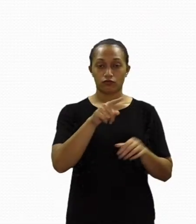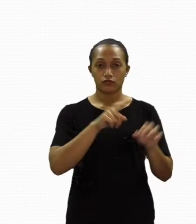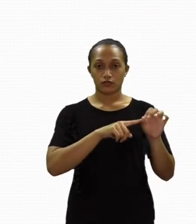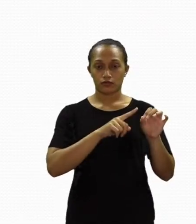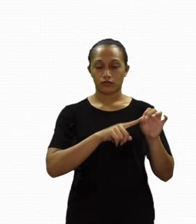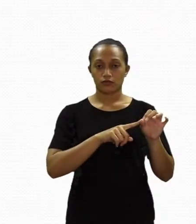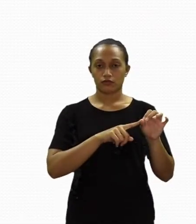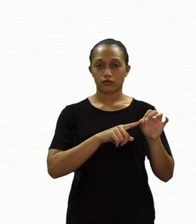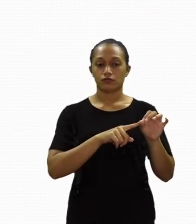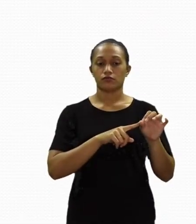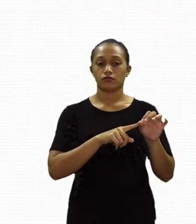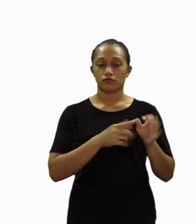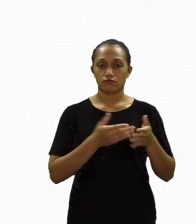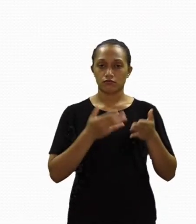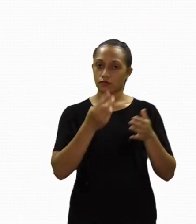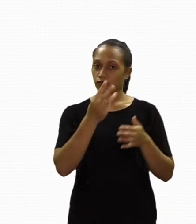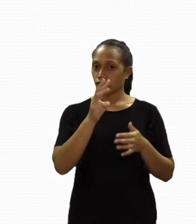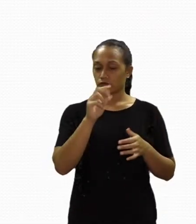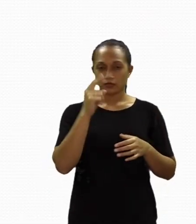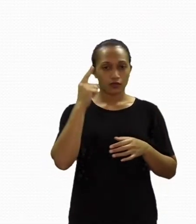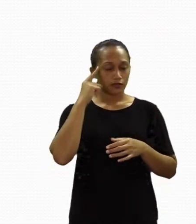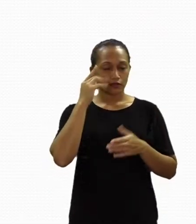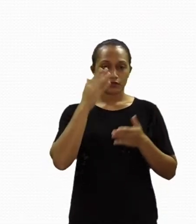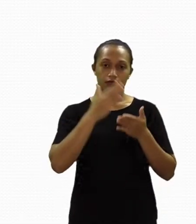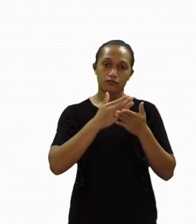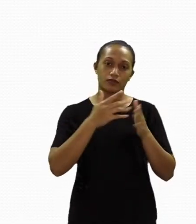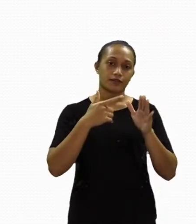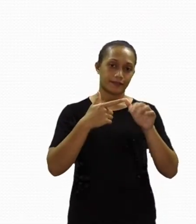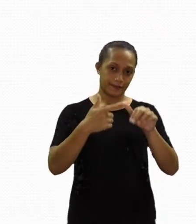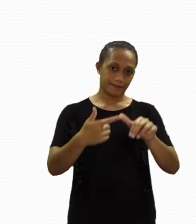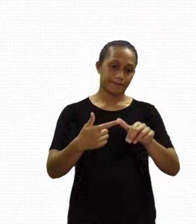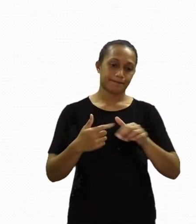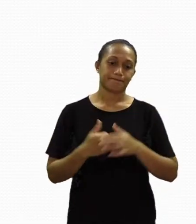I'll give you 30 seconds to think of the right answer.